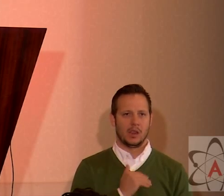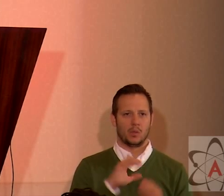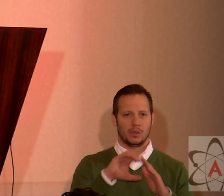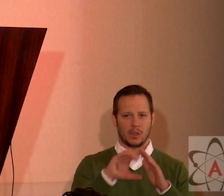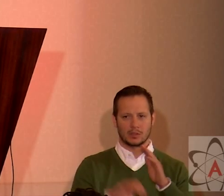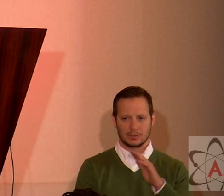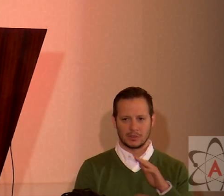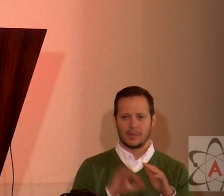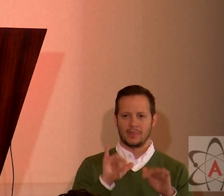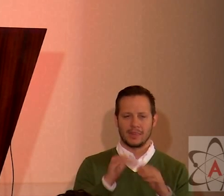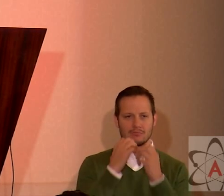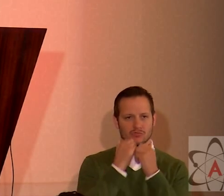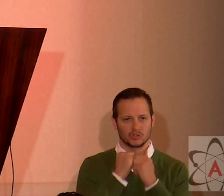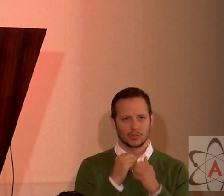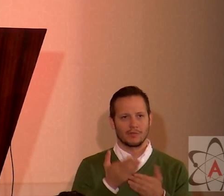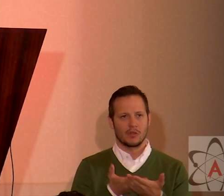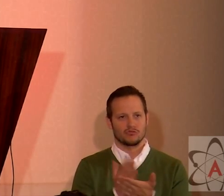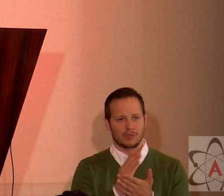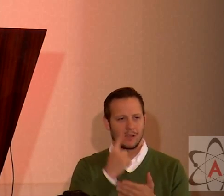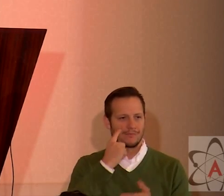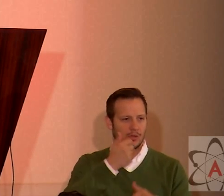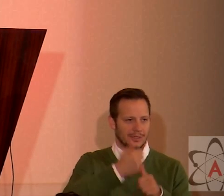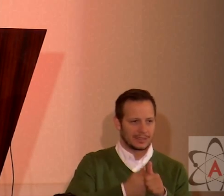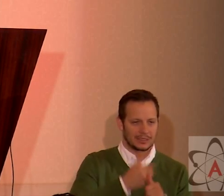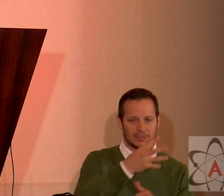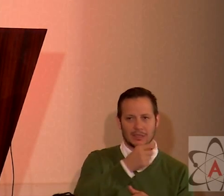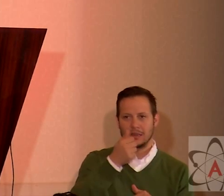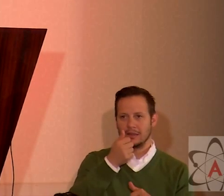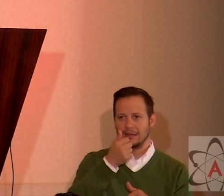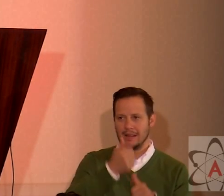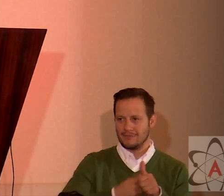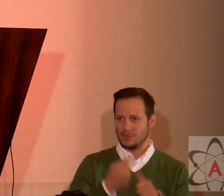that preserves the right of each and every